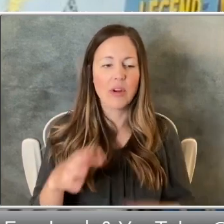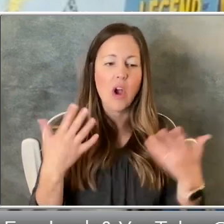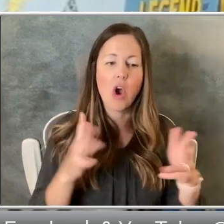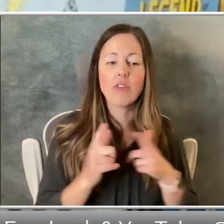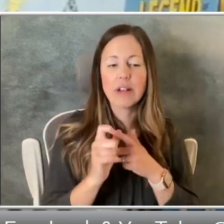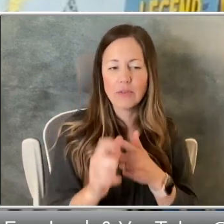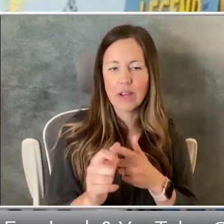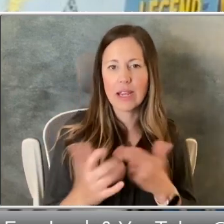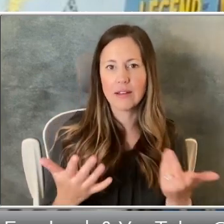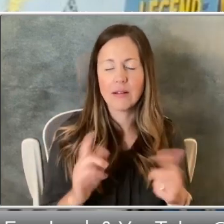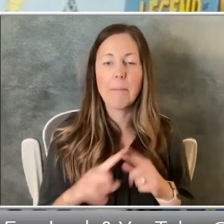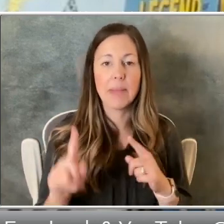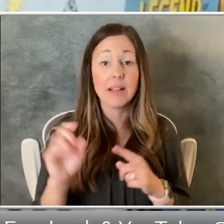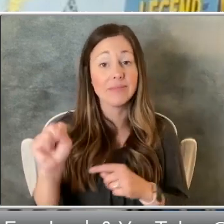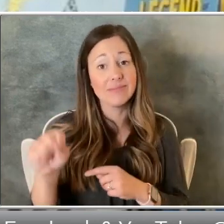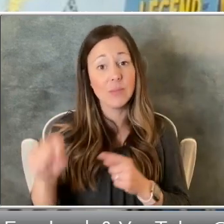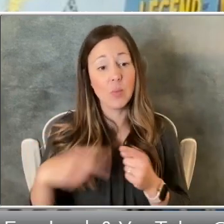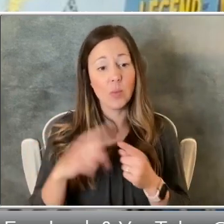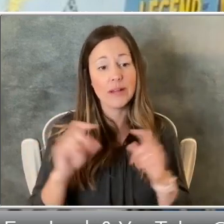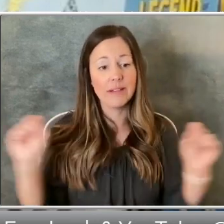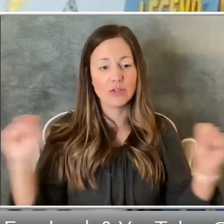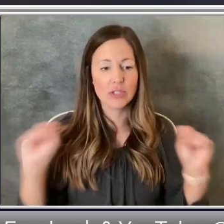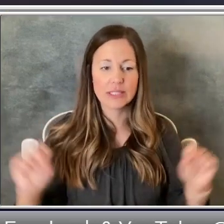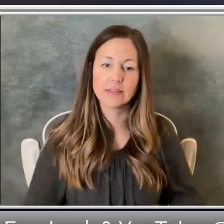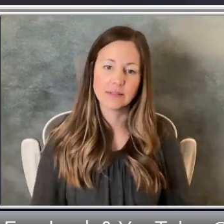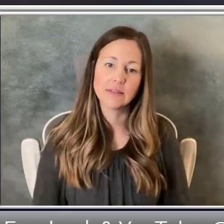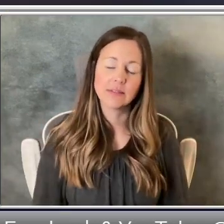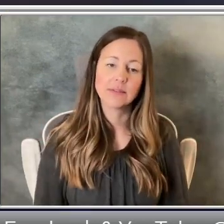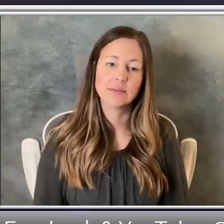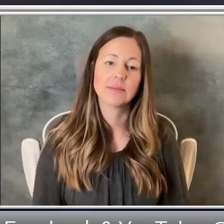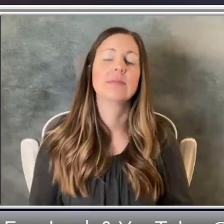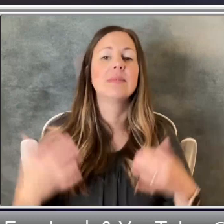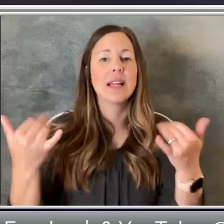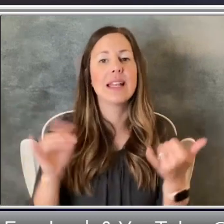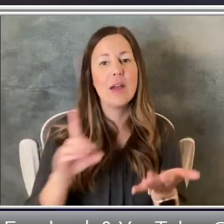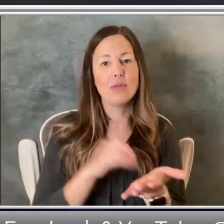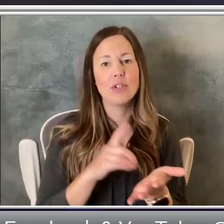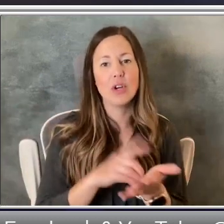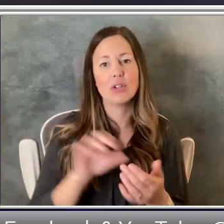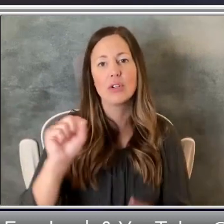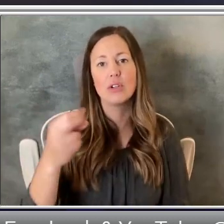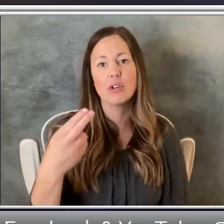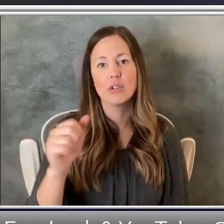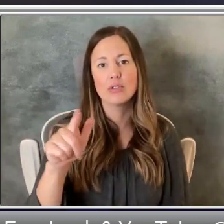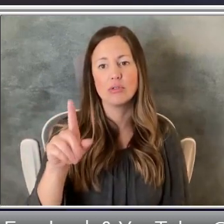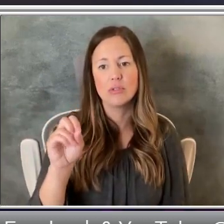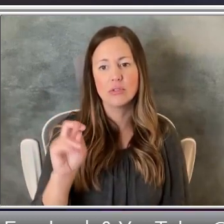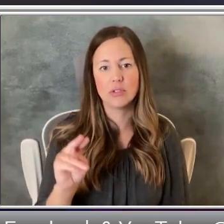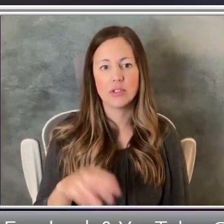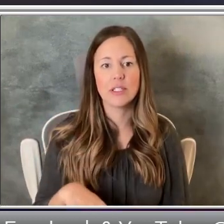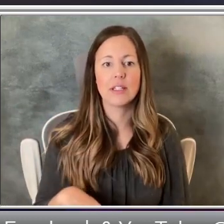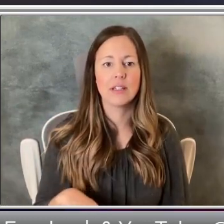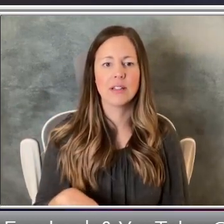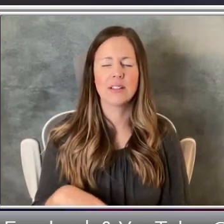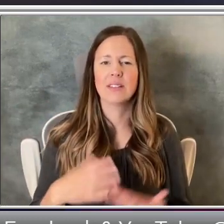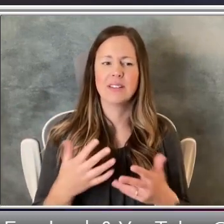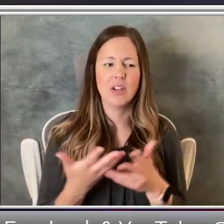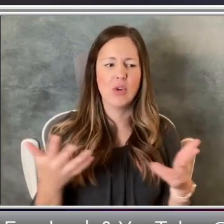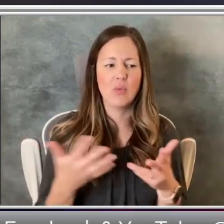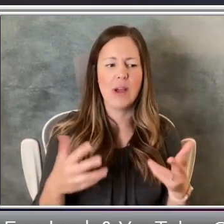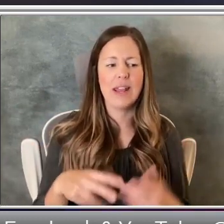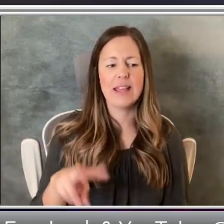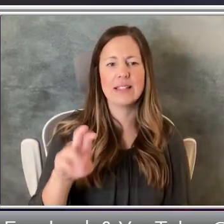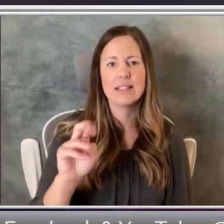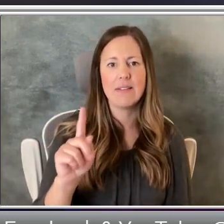when I was exercising. So I want to bring in your doctor, Dr. Sheldon. One, what is ventricular tachycardia,